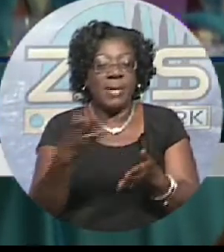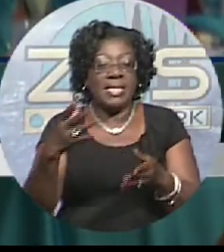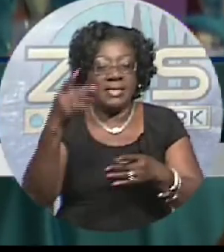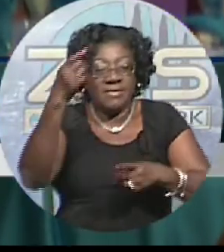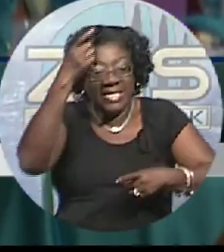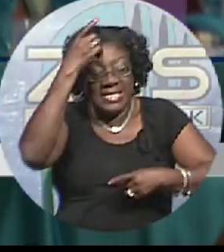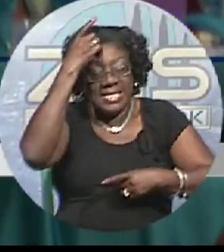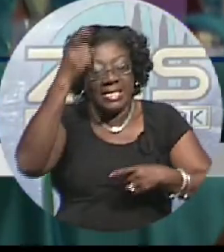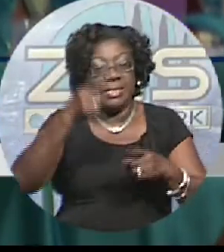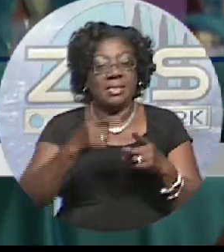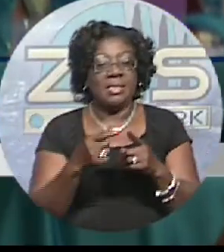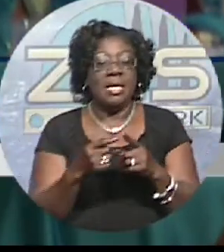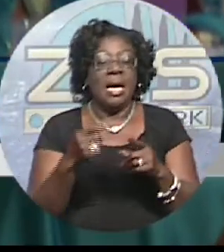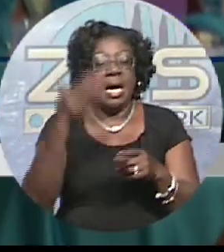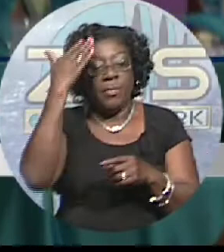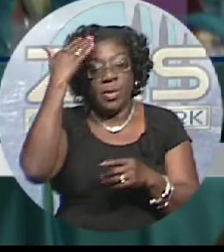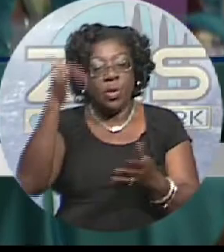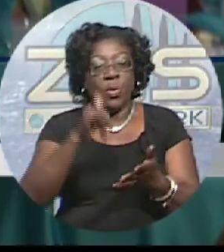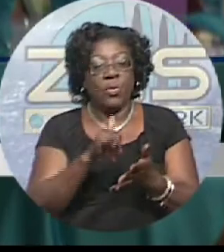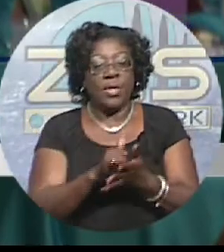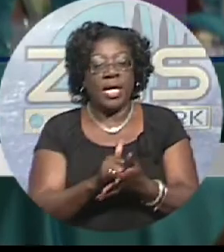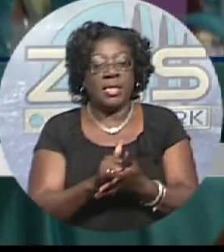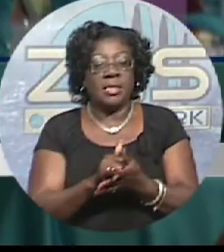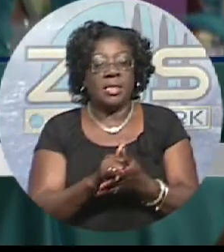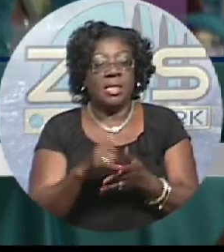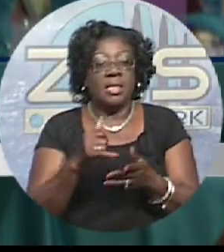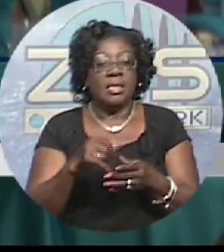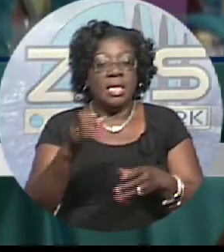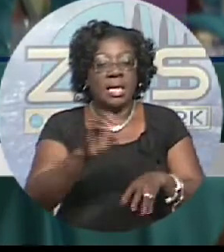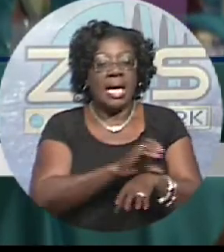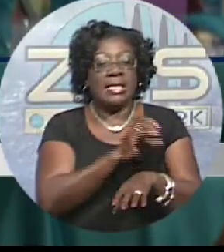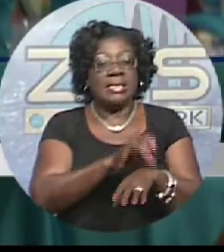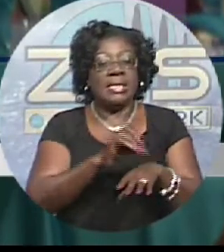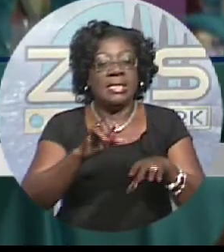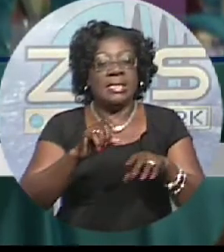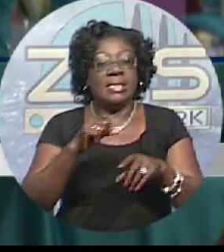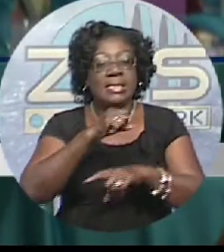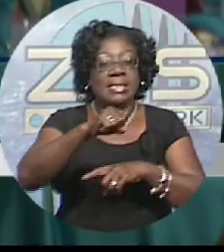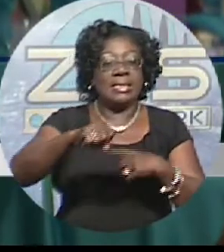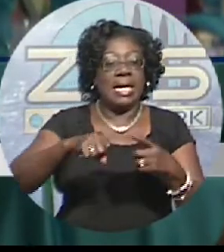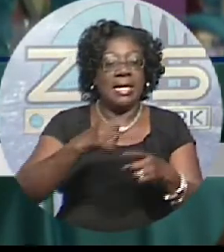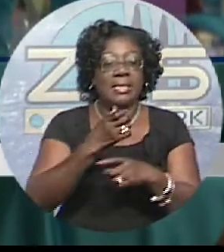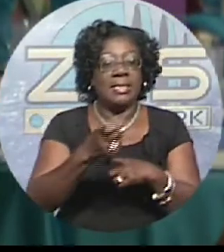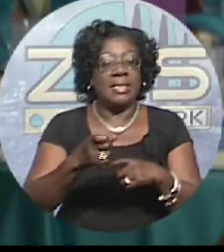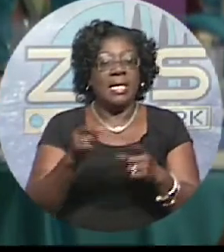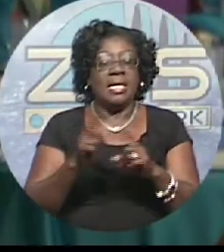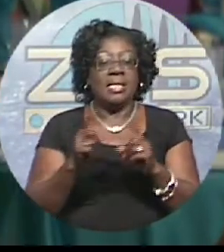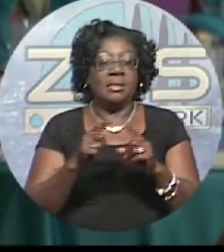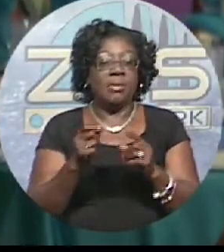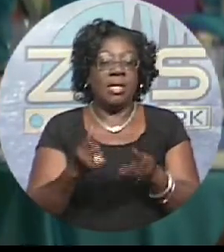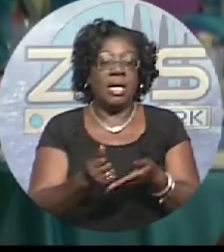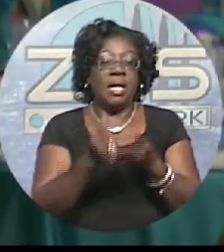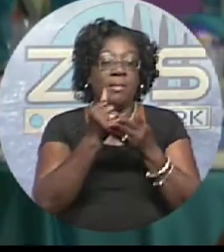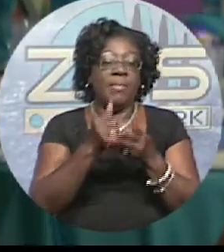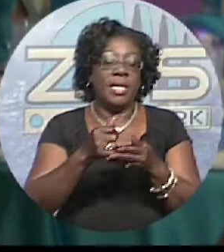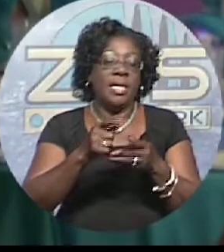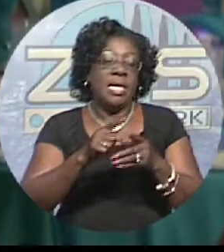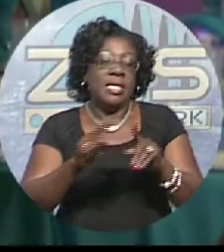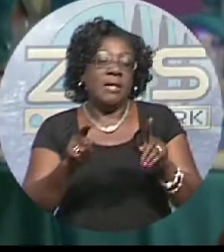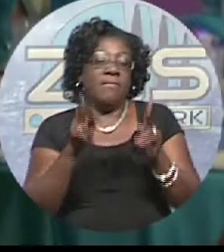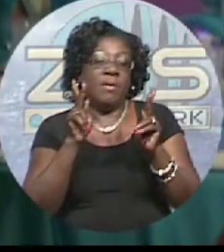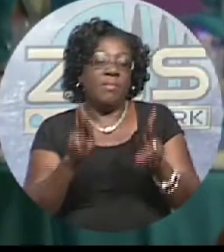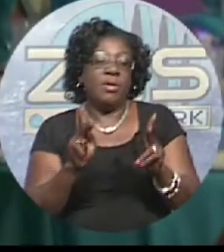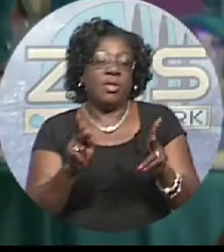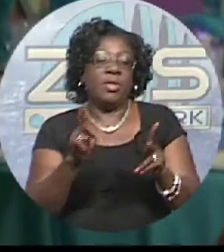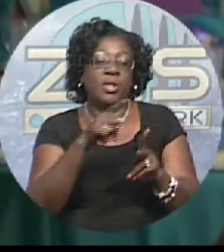treat, and we know that the Cancer Society, they've been very instrumental in helping individuals